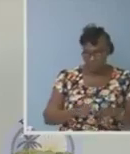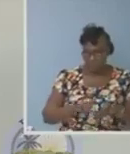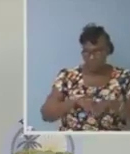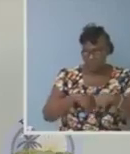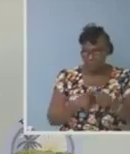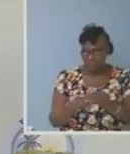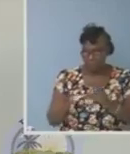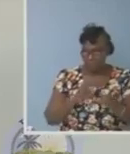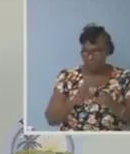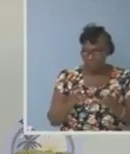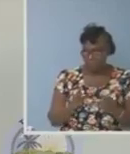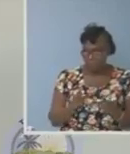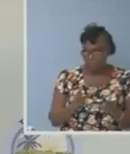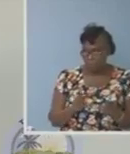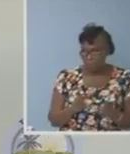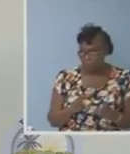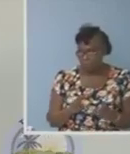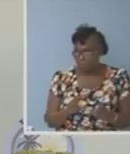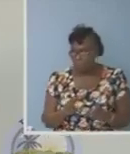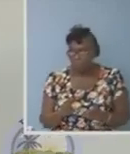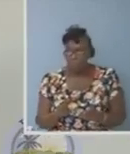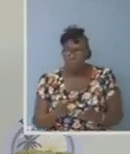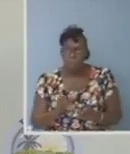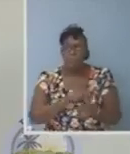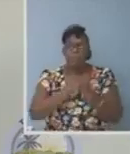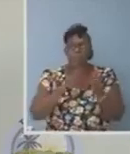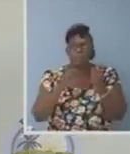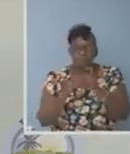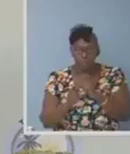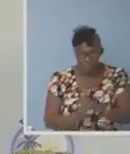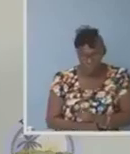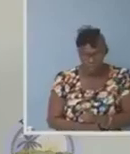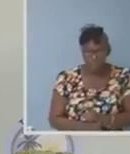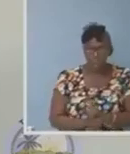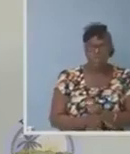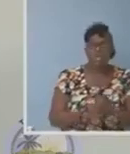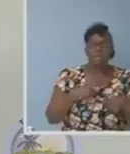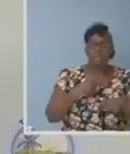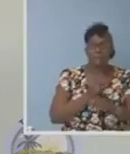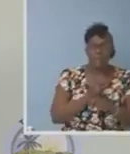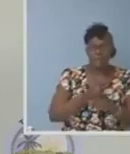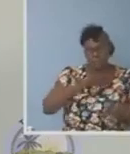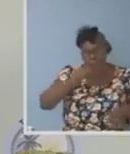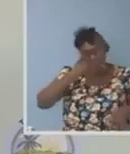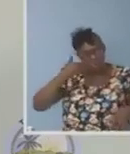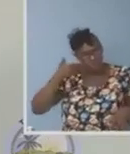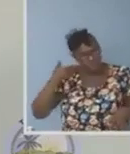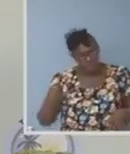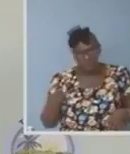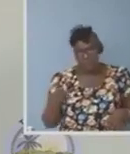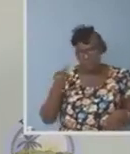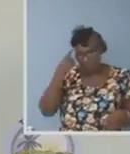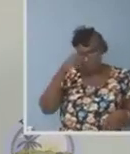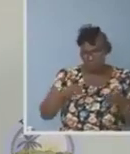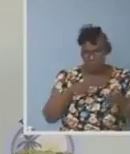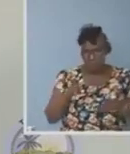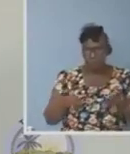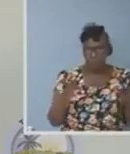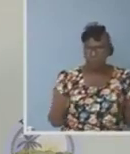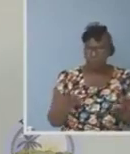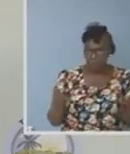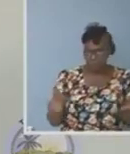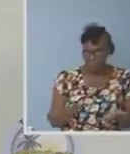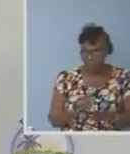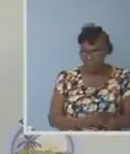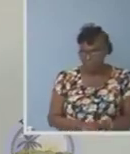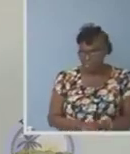we enhance our competitiveness while we are dealing with the current issues. And that is the strategy that we'll be employing going forward.